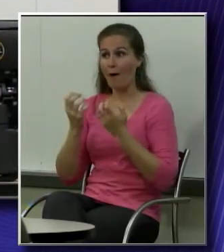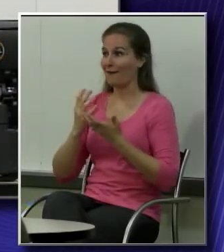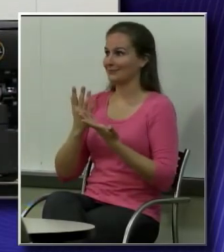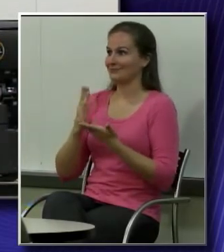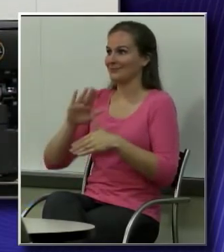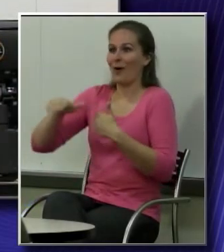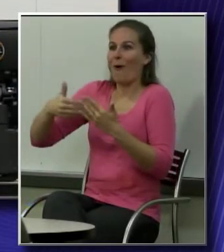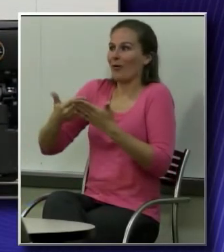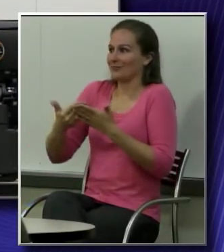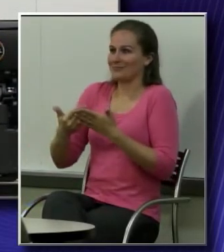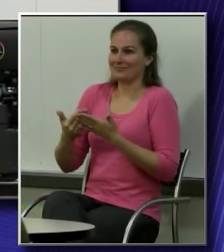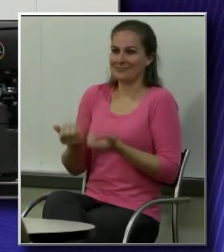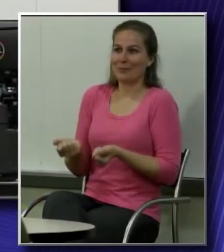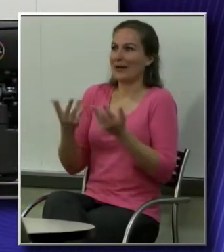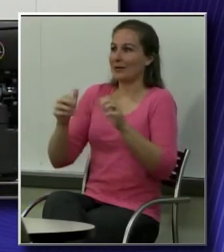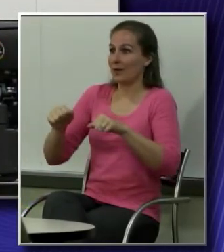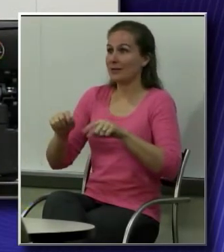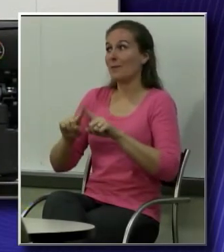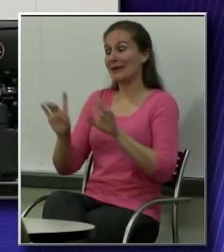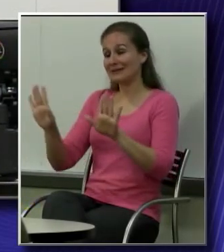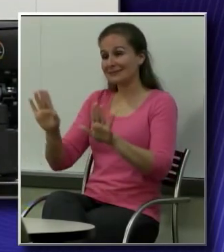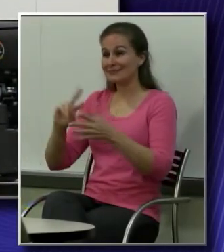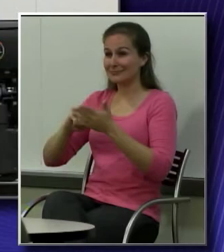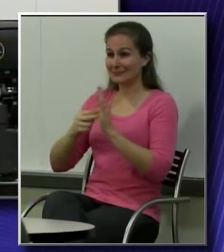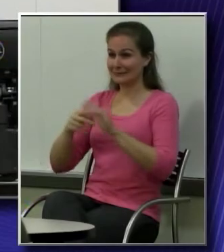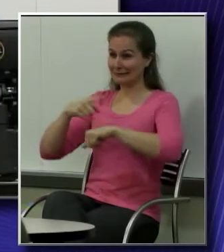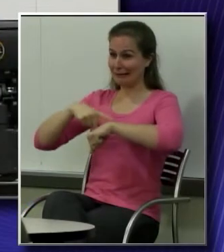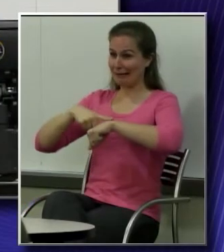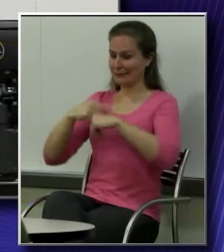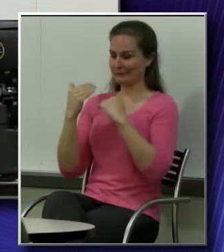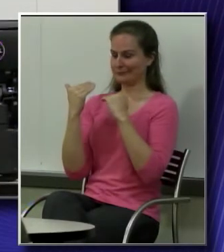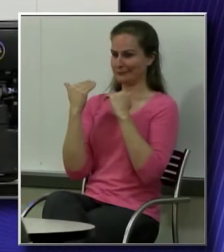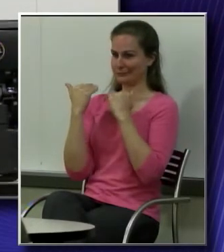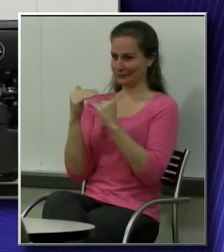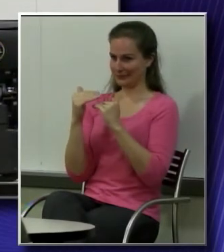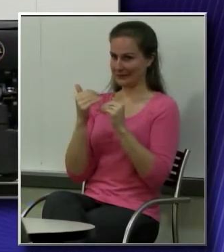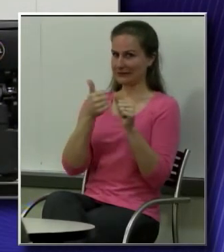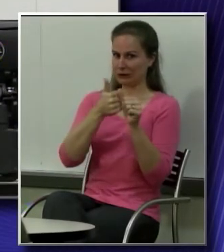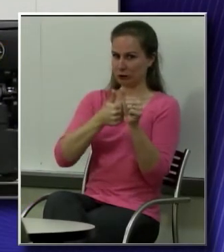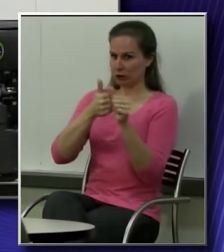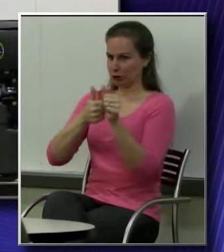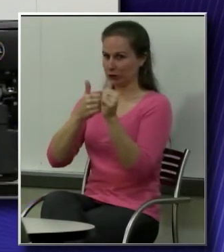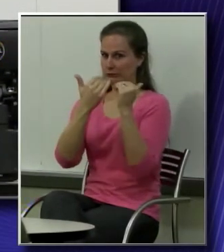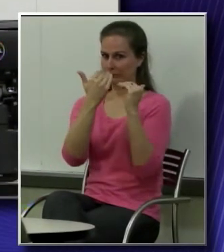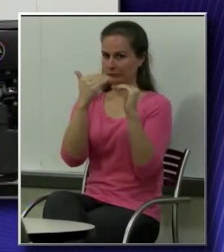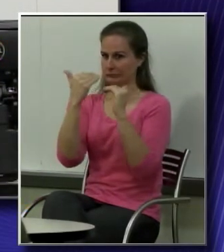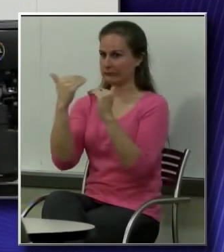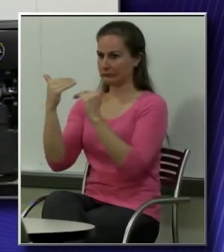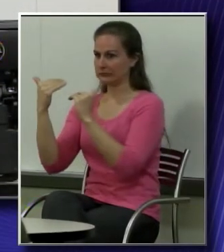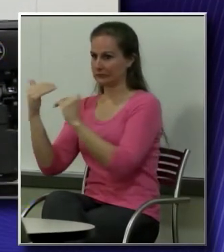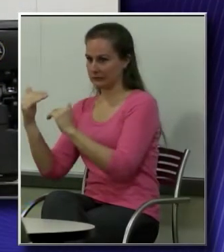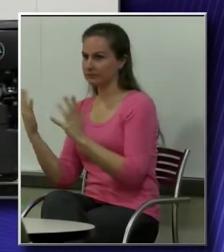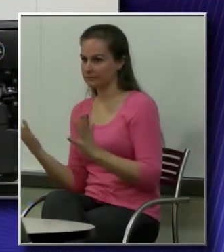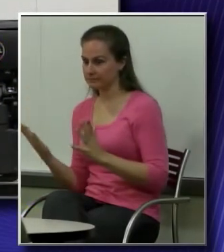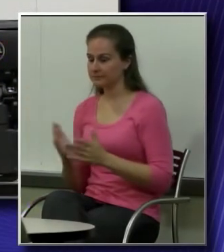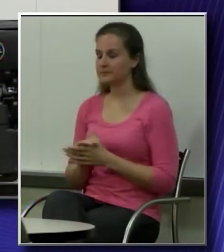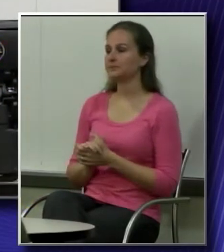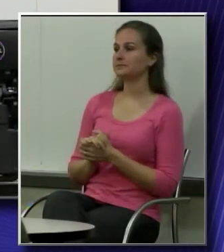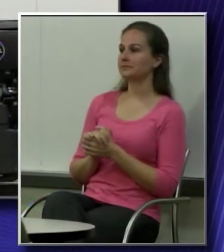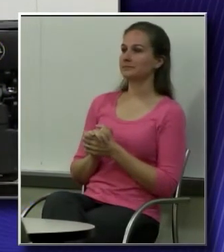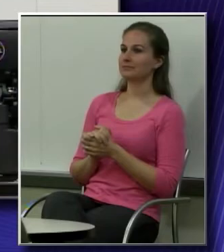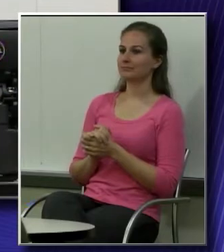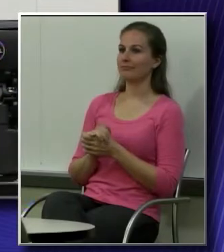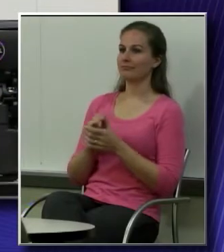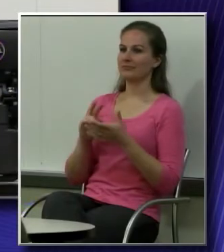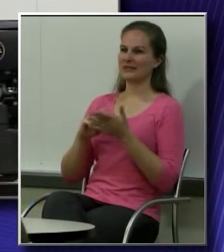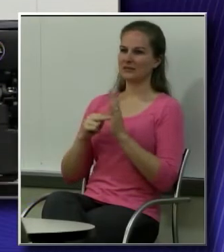the time that we afford to each speaker so that you we have opportunities to have everyone